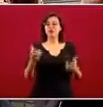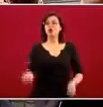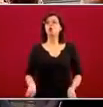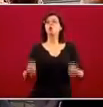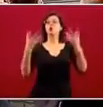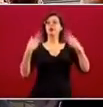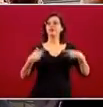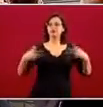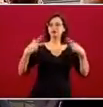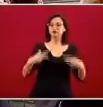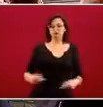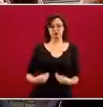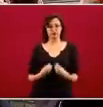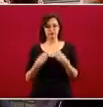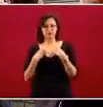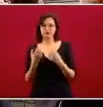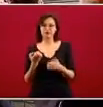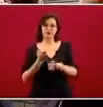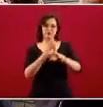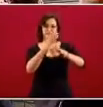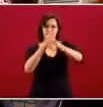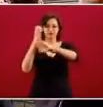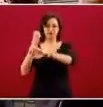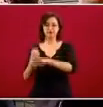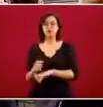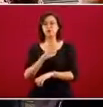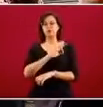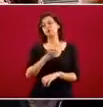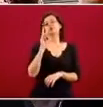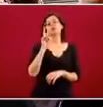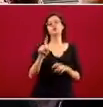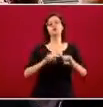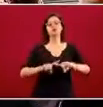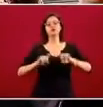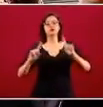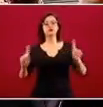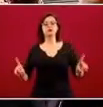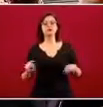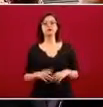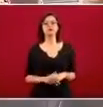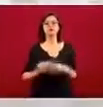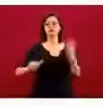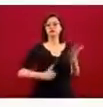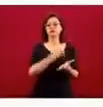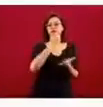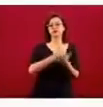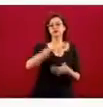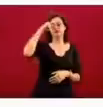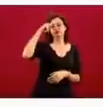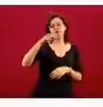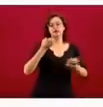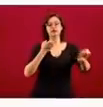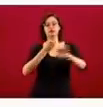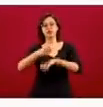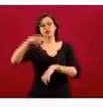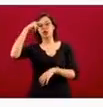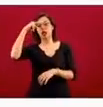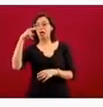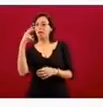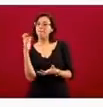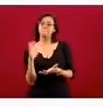indicator, we can know the proportion between population and confirmed cases. As you can see in this chart,